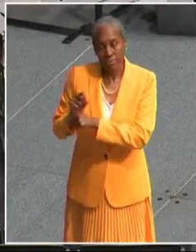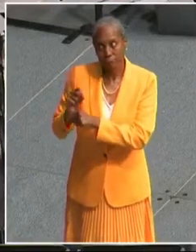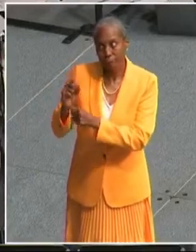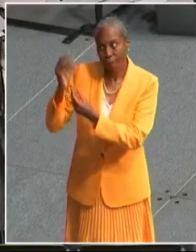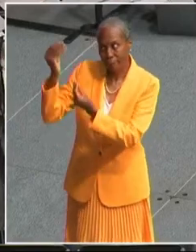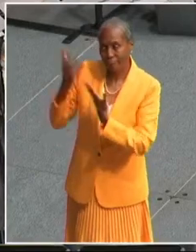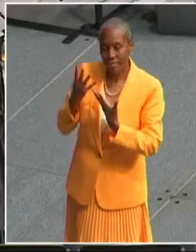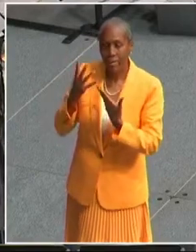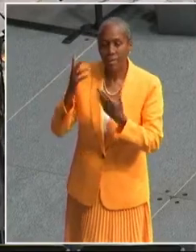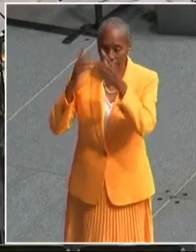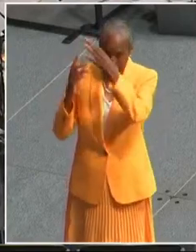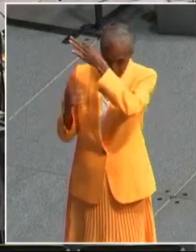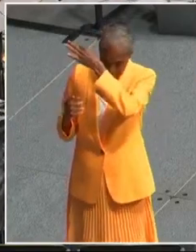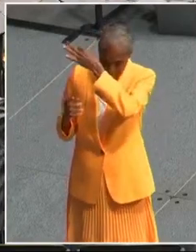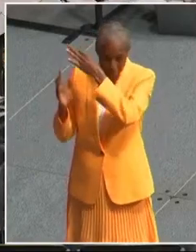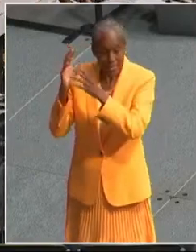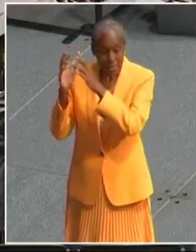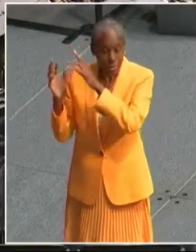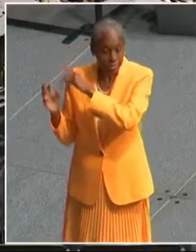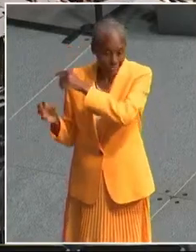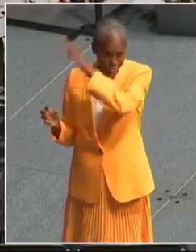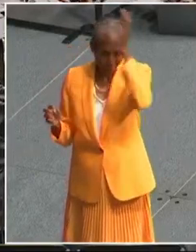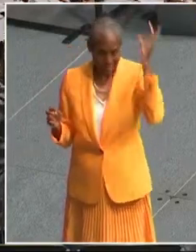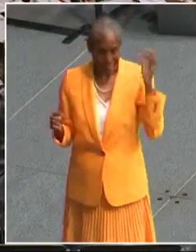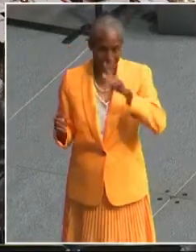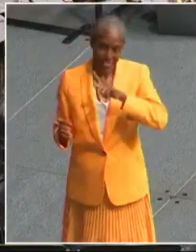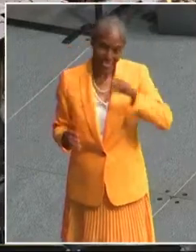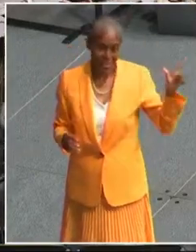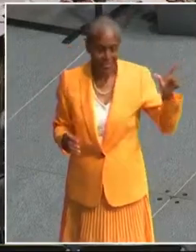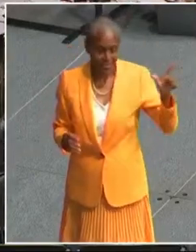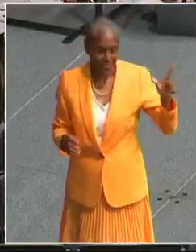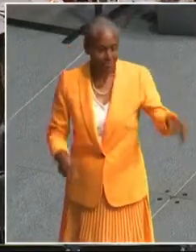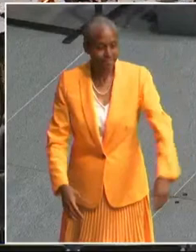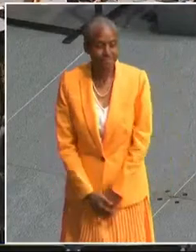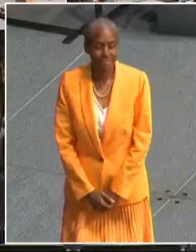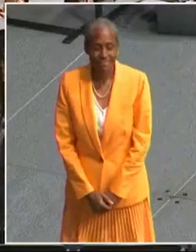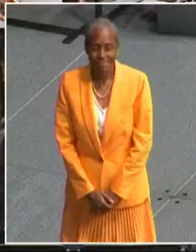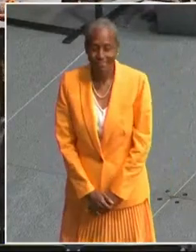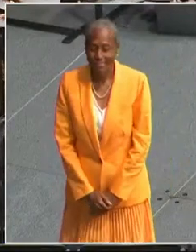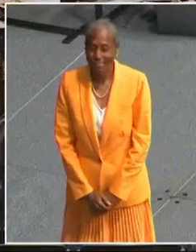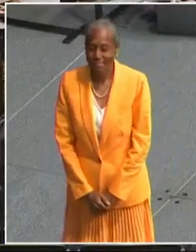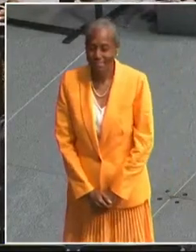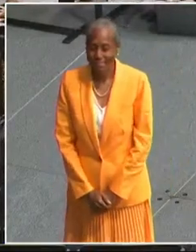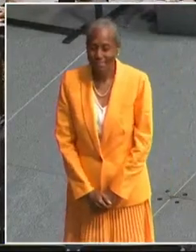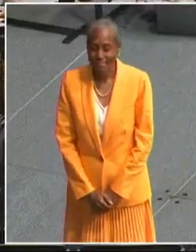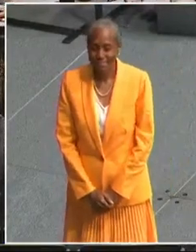As custom dictates, you may now move your tassel to the left side of your cap.